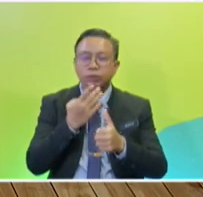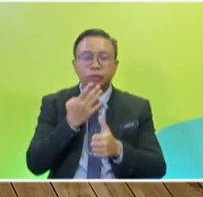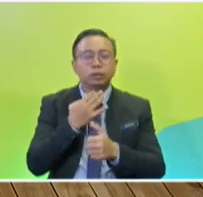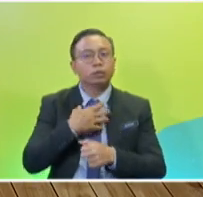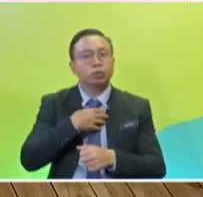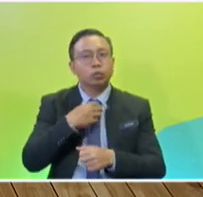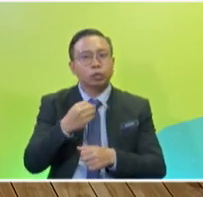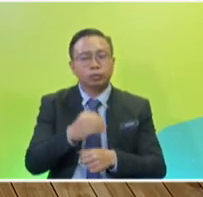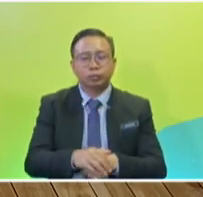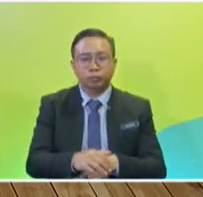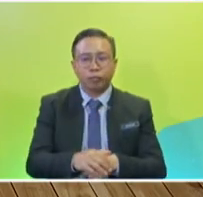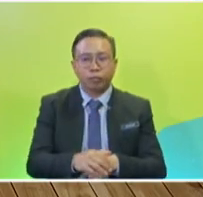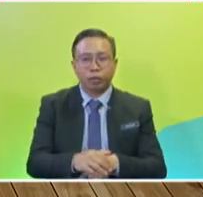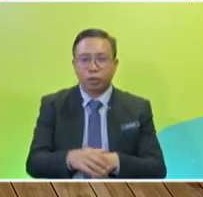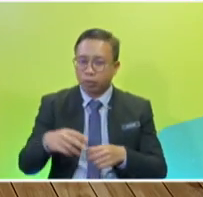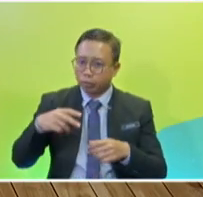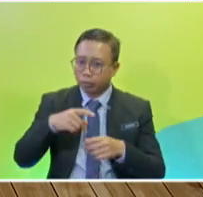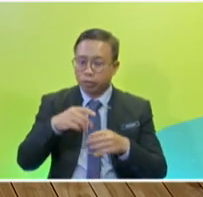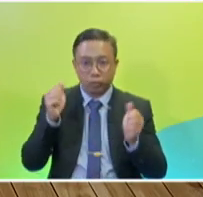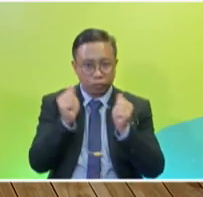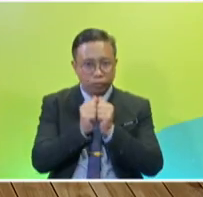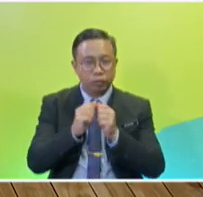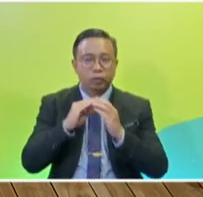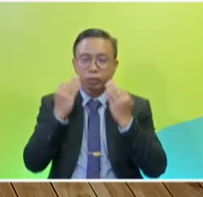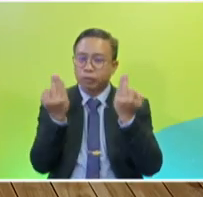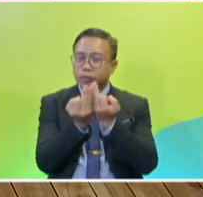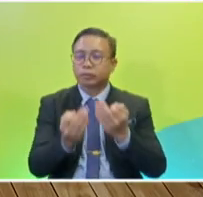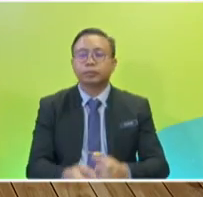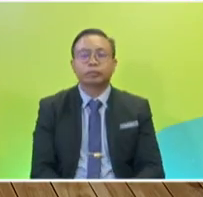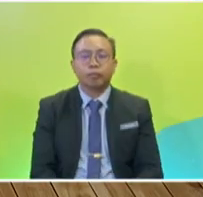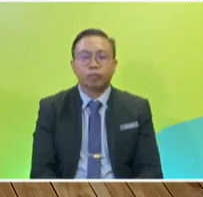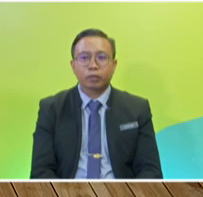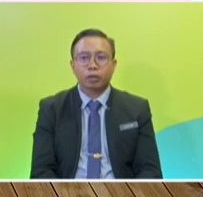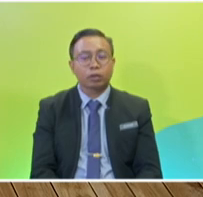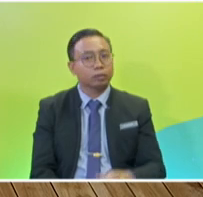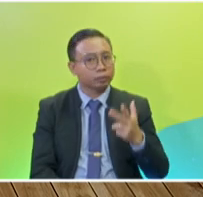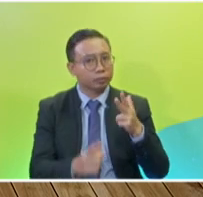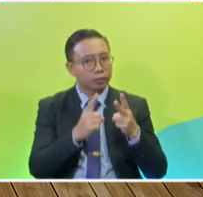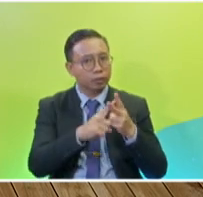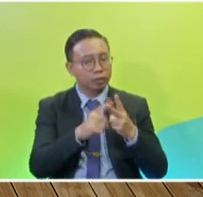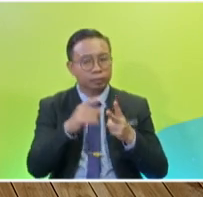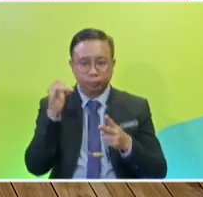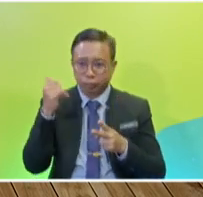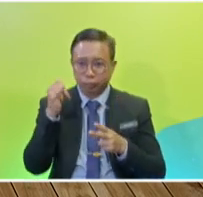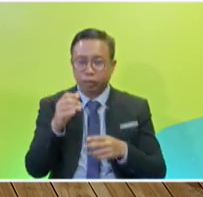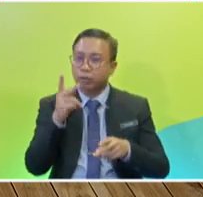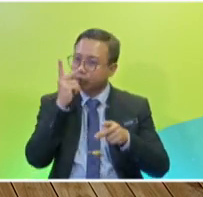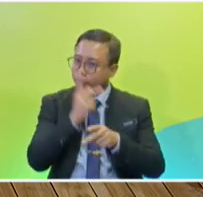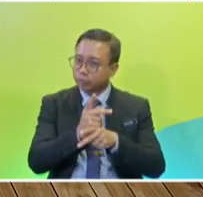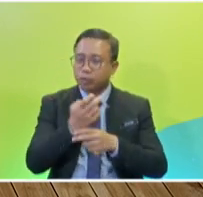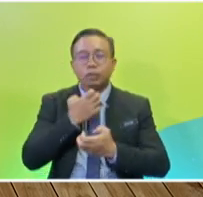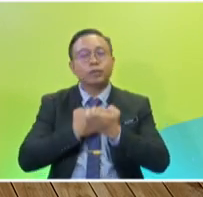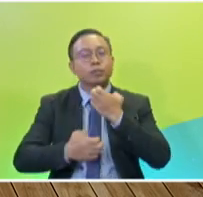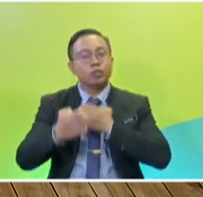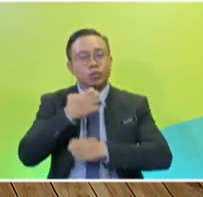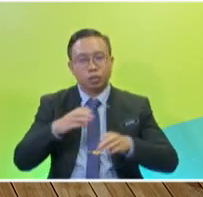treasure my family. It's a true story. Everyone treasures their family. The second color is yellow, keeps us emotionally